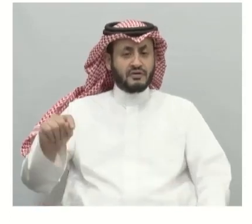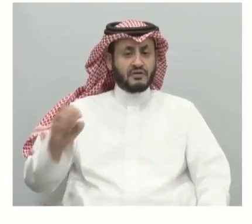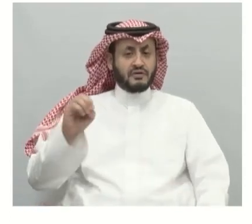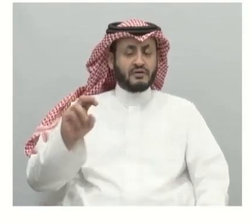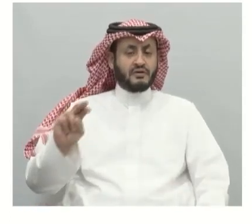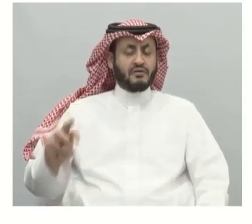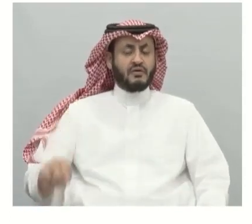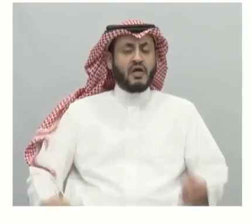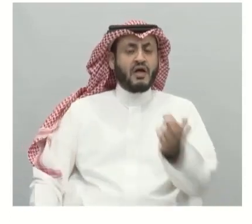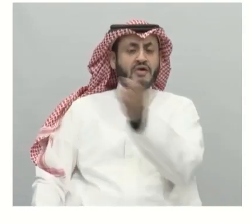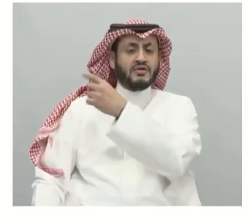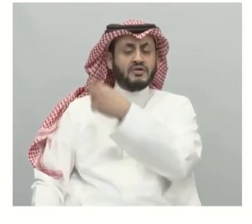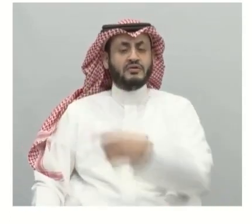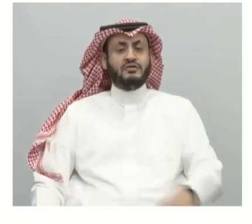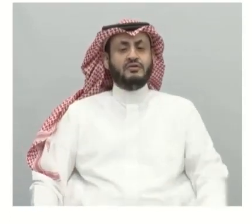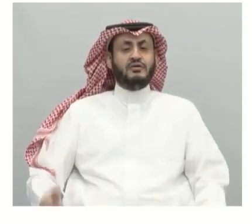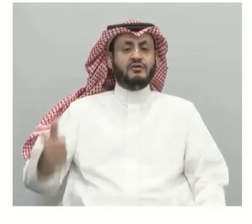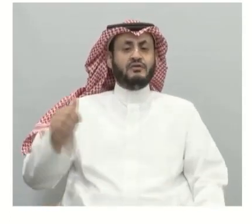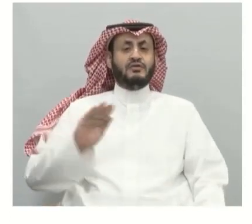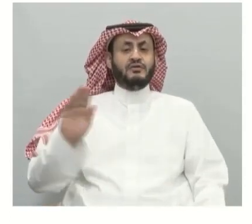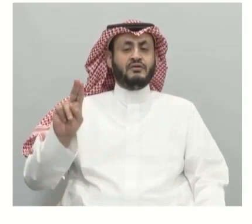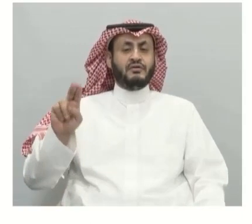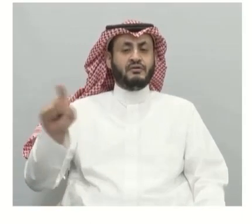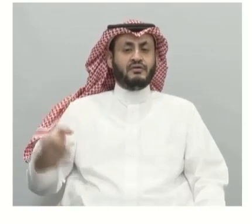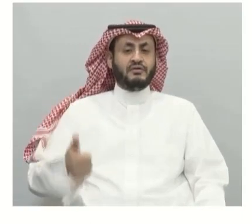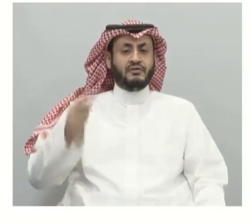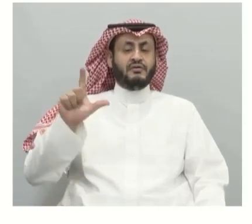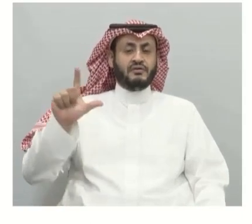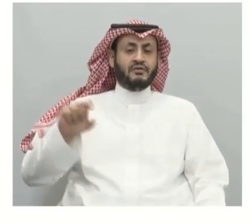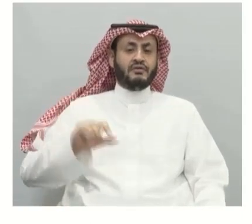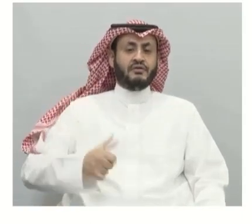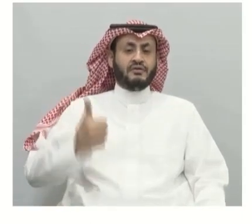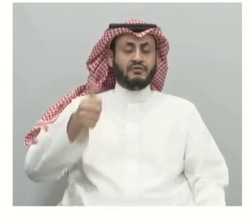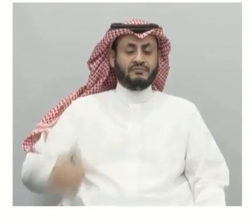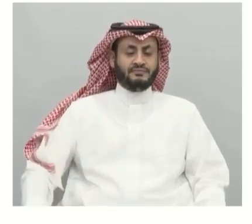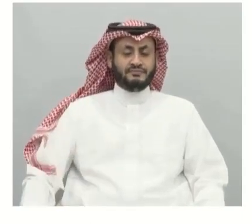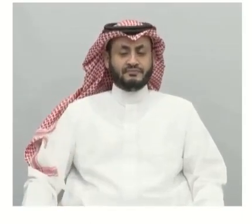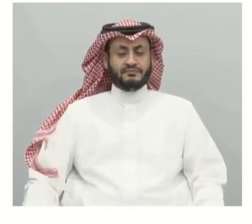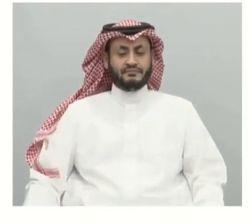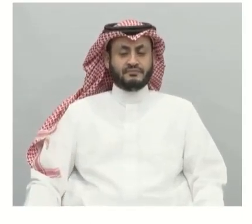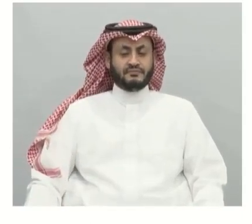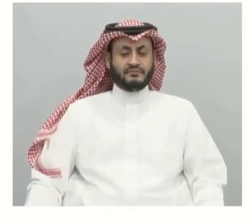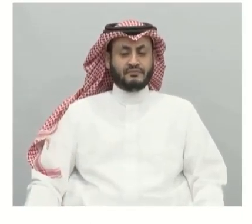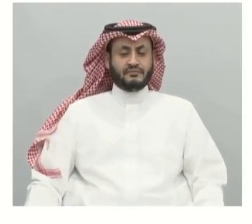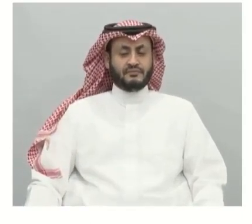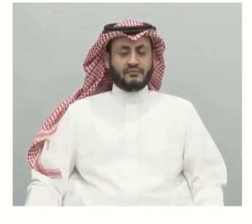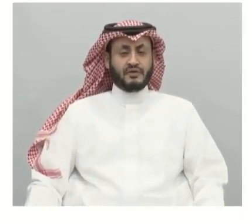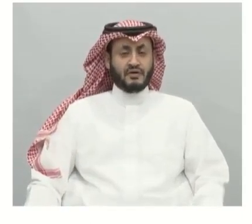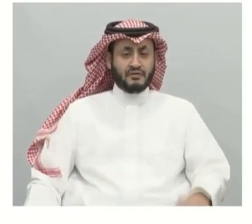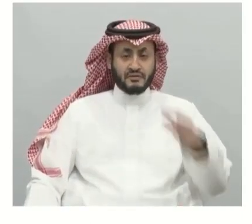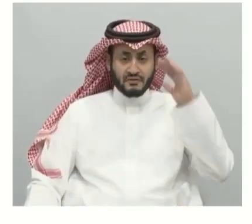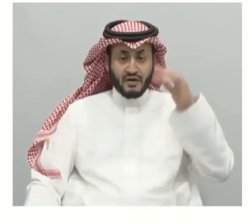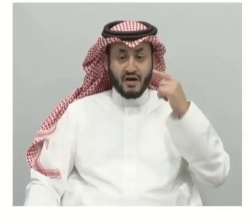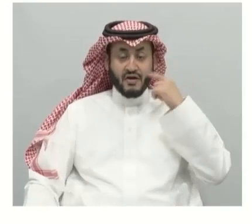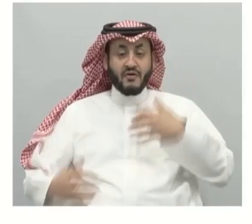Australia. Say hi to our viewers. Hi everyone. I am here in New York. Can you believe